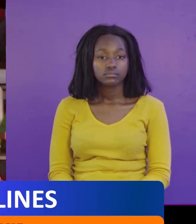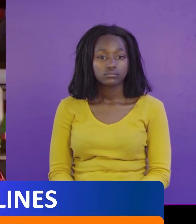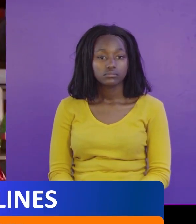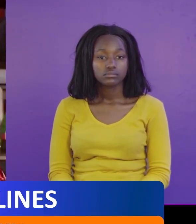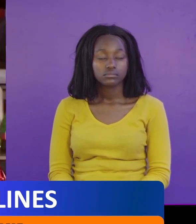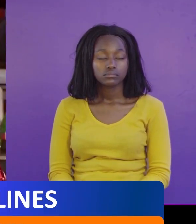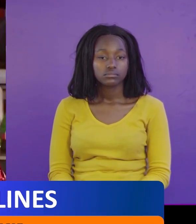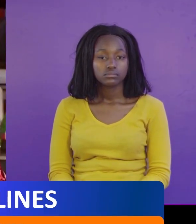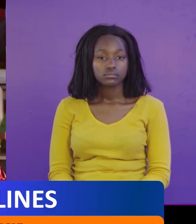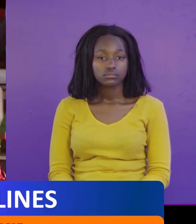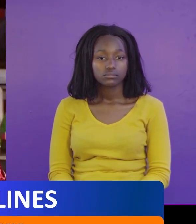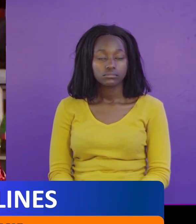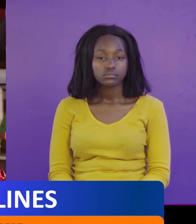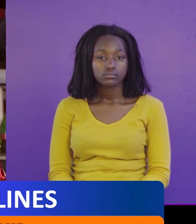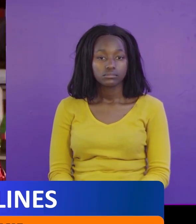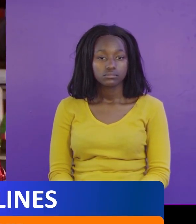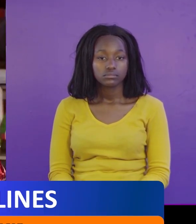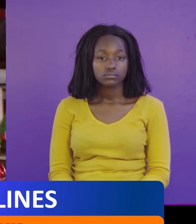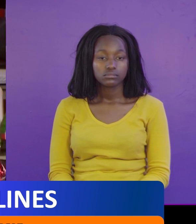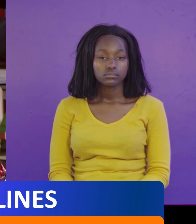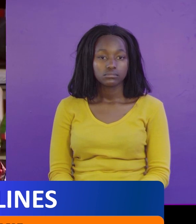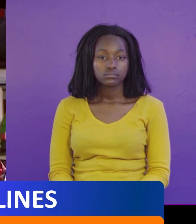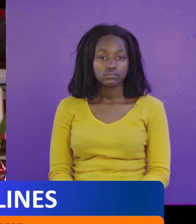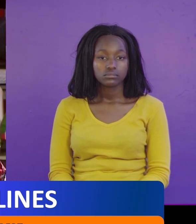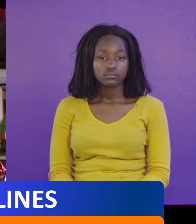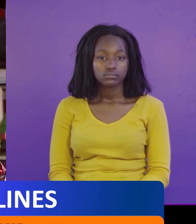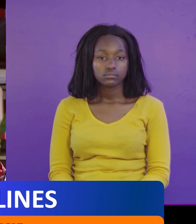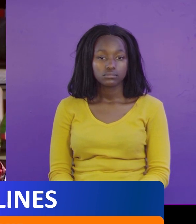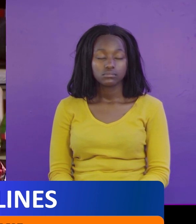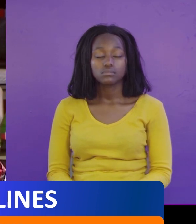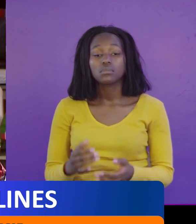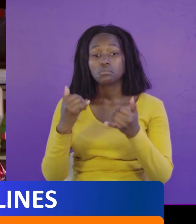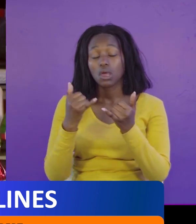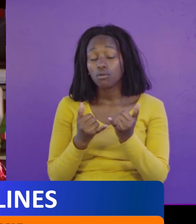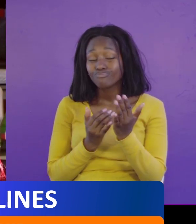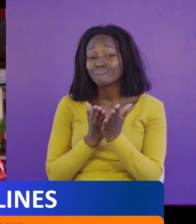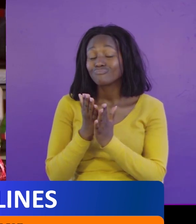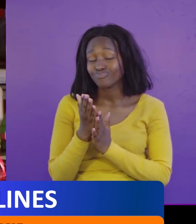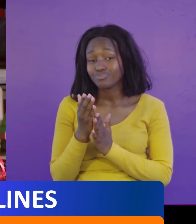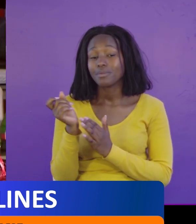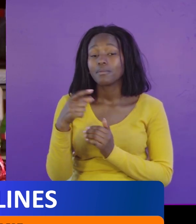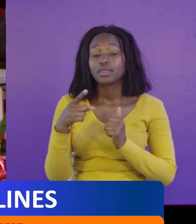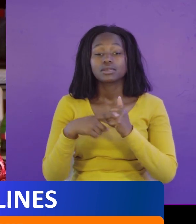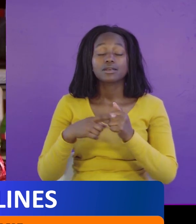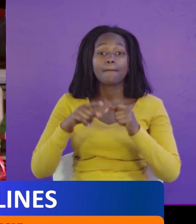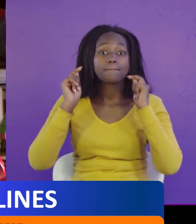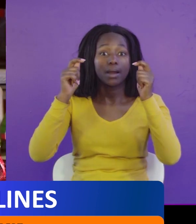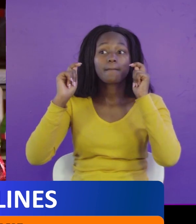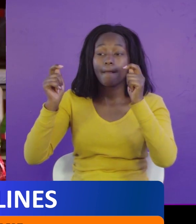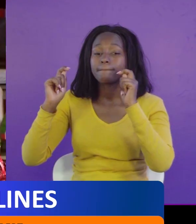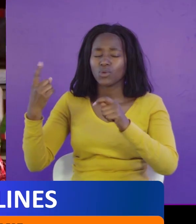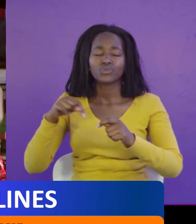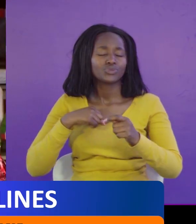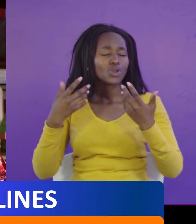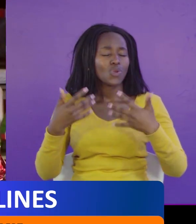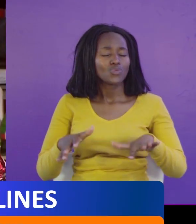Down after July protests, and he said, "We're losing too many kids, and we've gone to too many funerals." And we realized there's